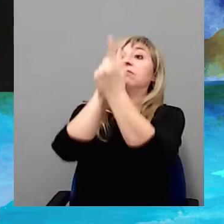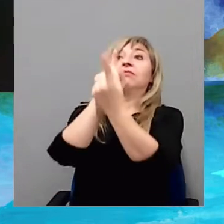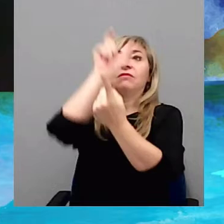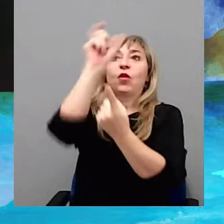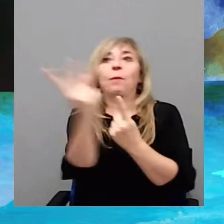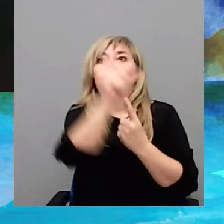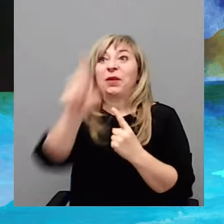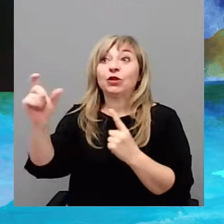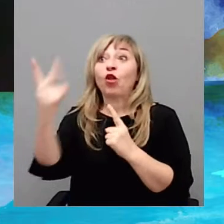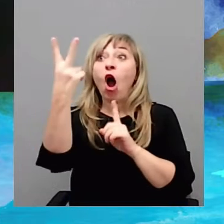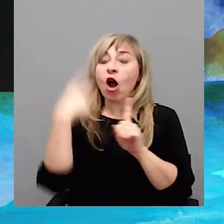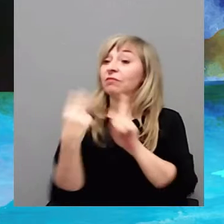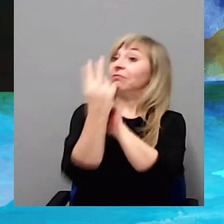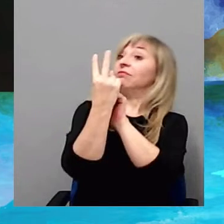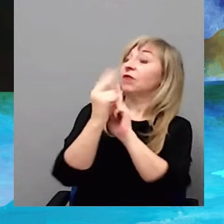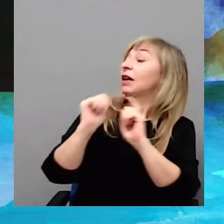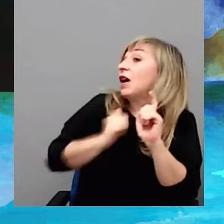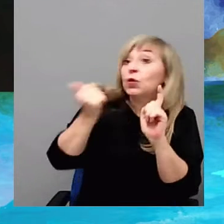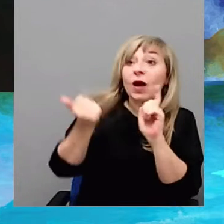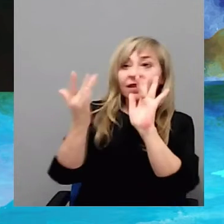that really changed my professional career.